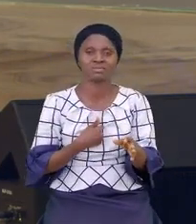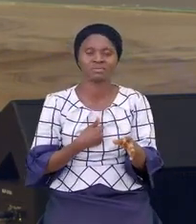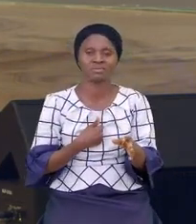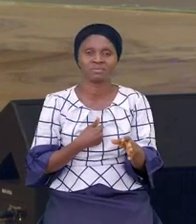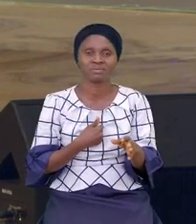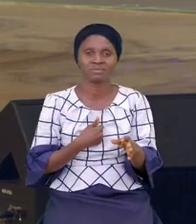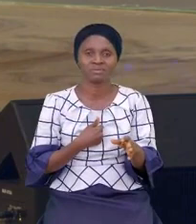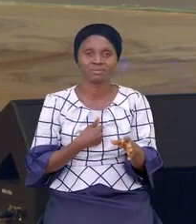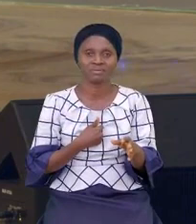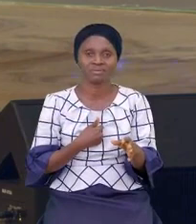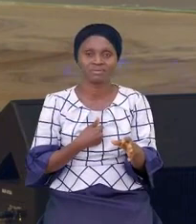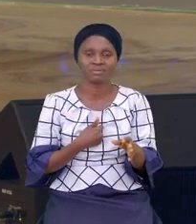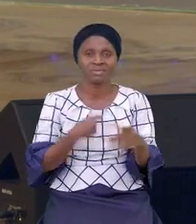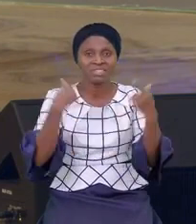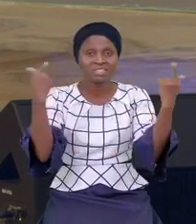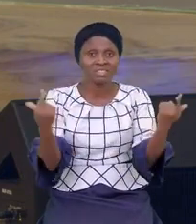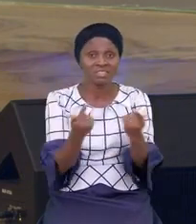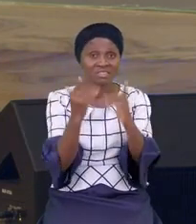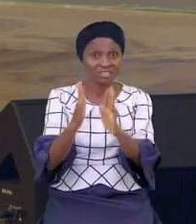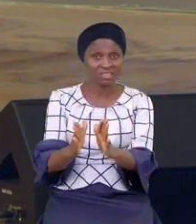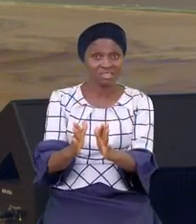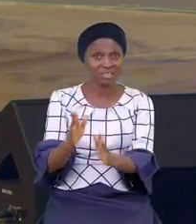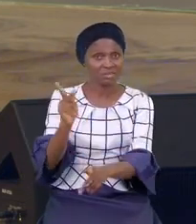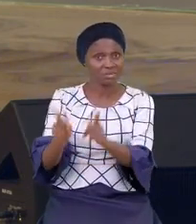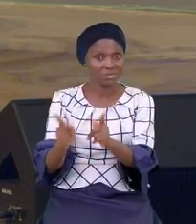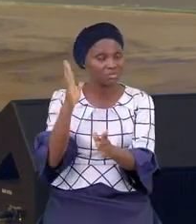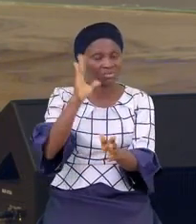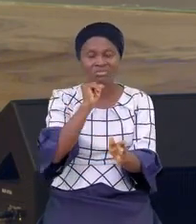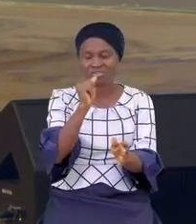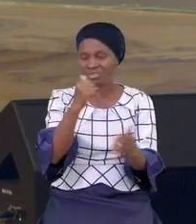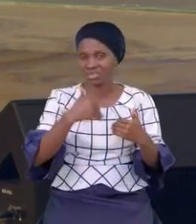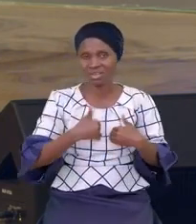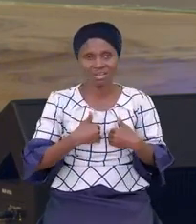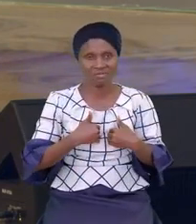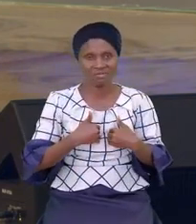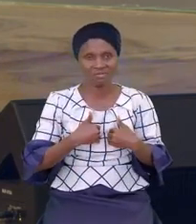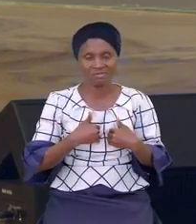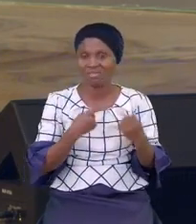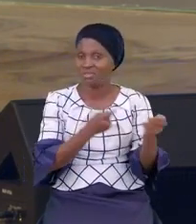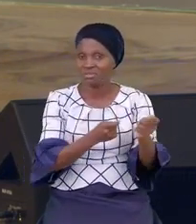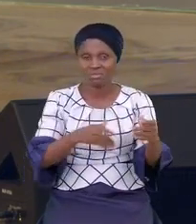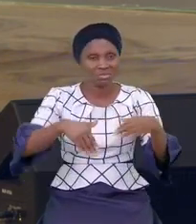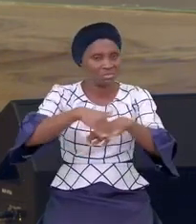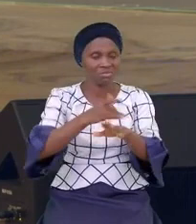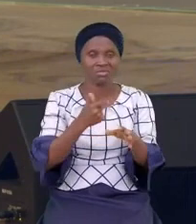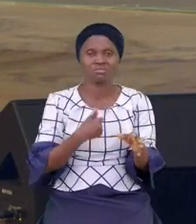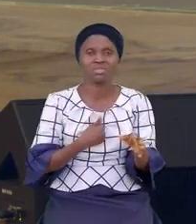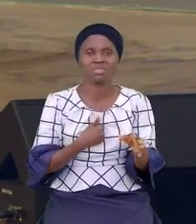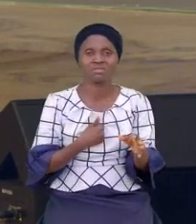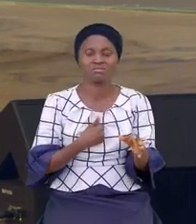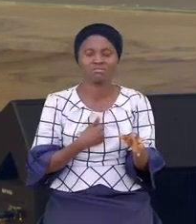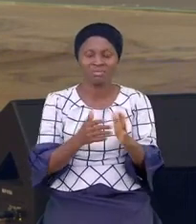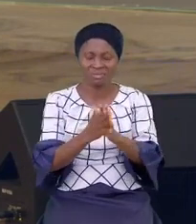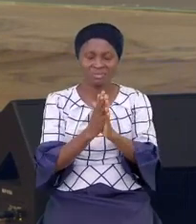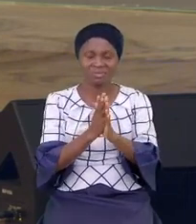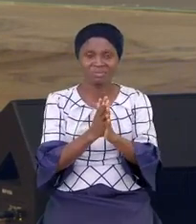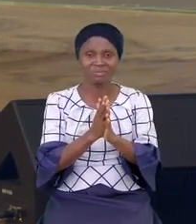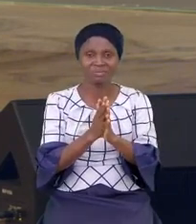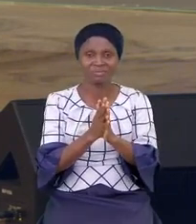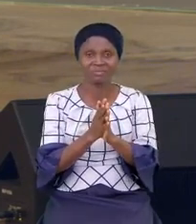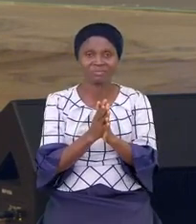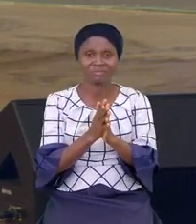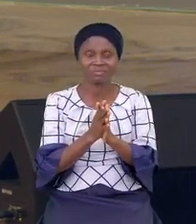me. Sinners, never. They will not have dominion over me.